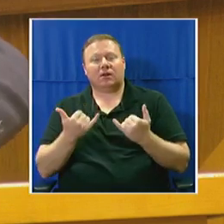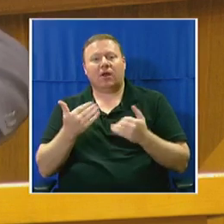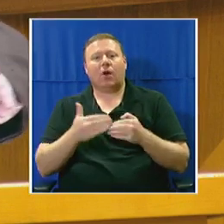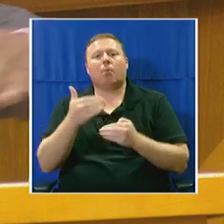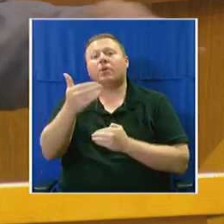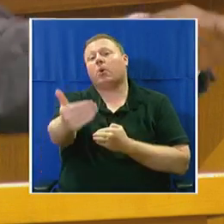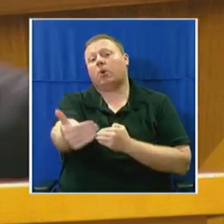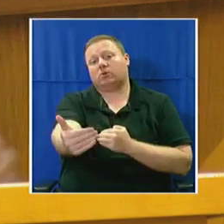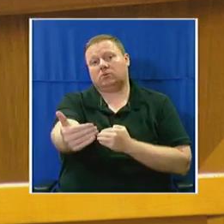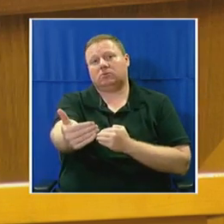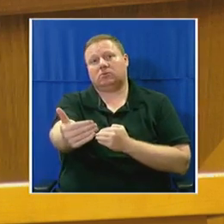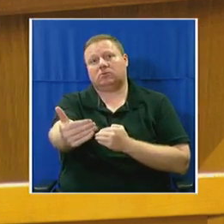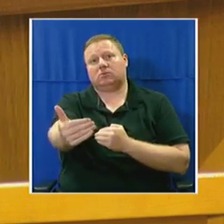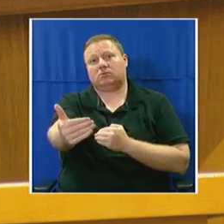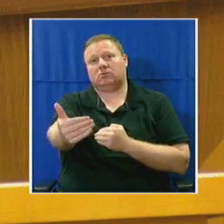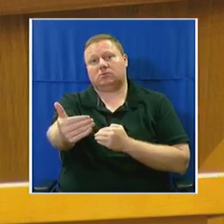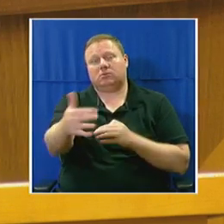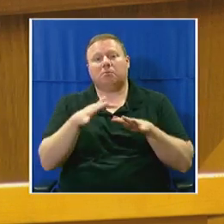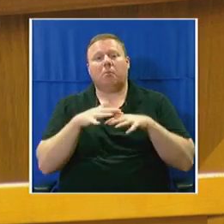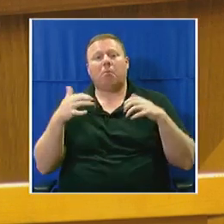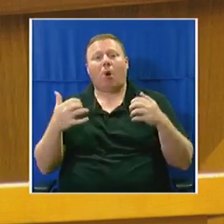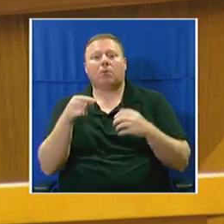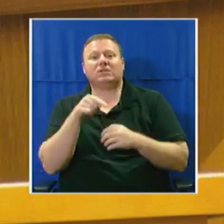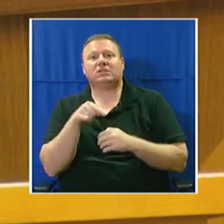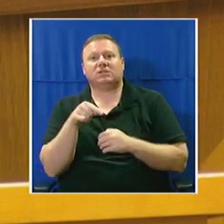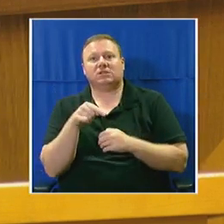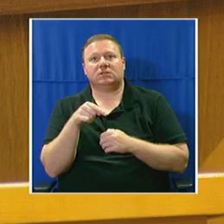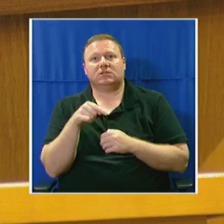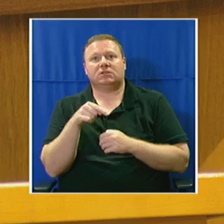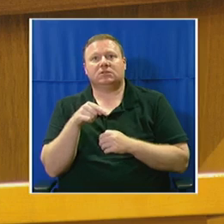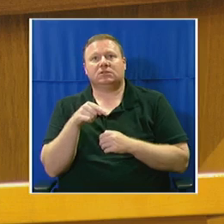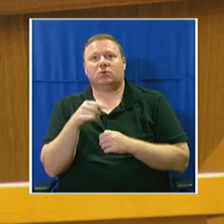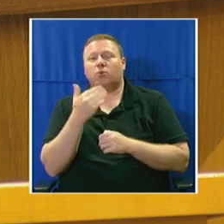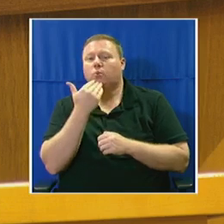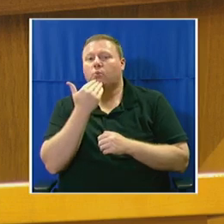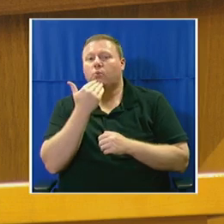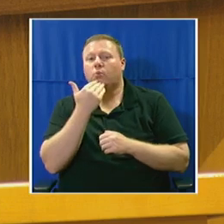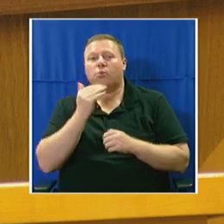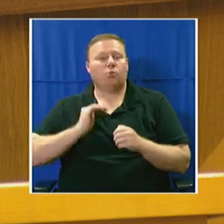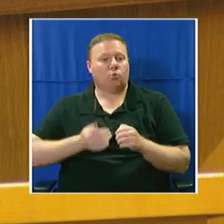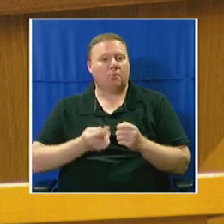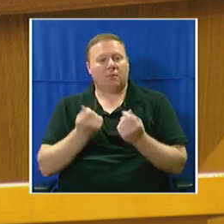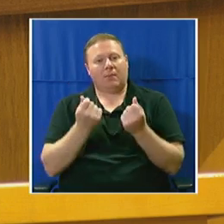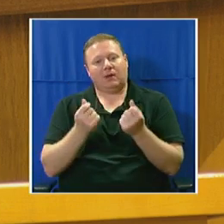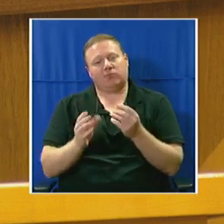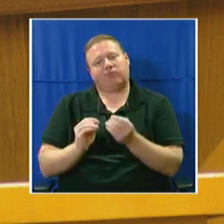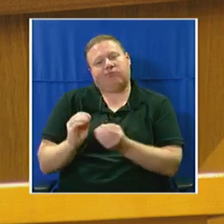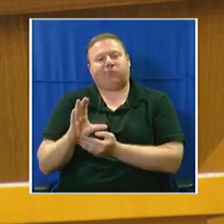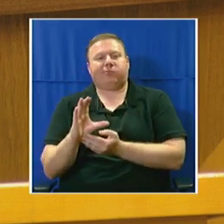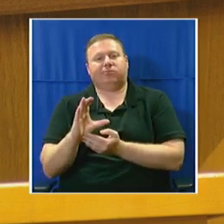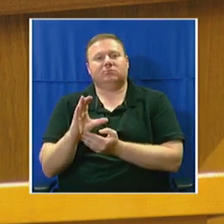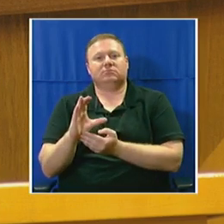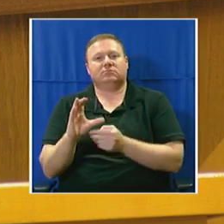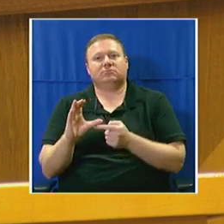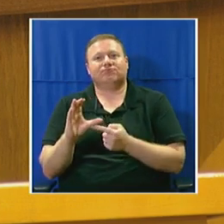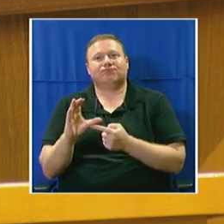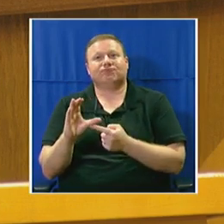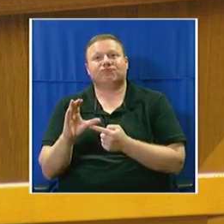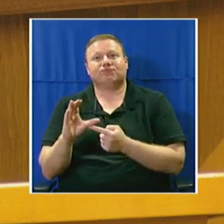this MPS are being made ministers and and that is a very